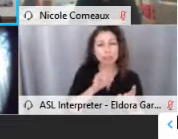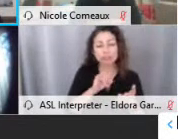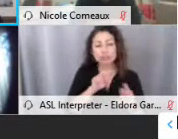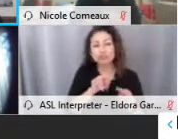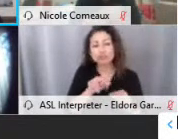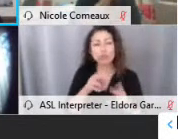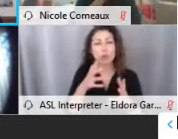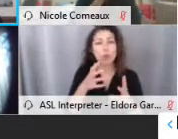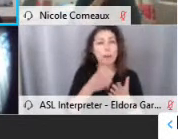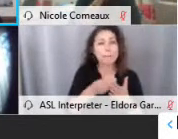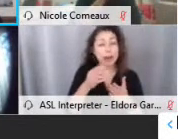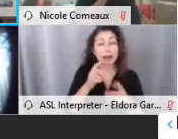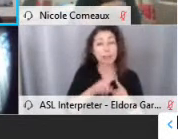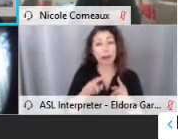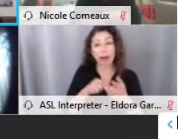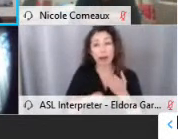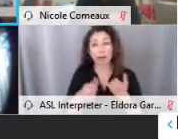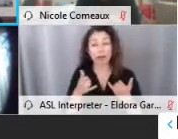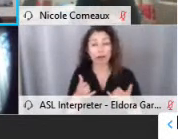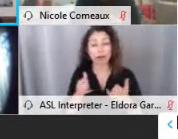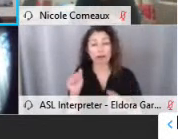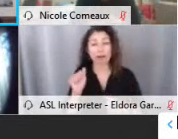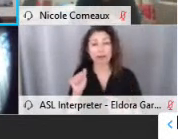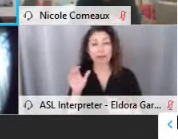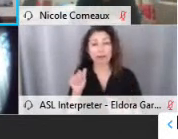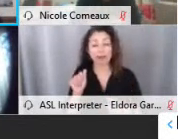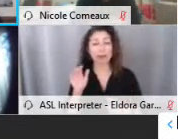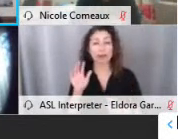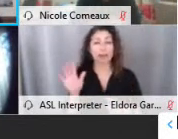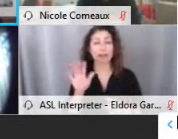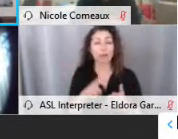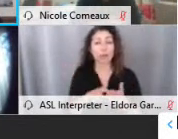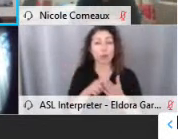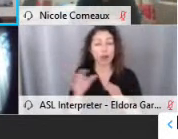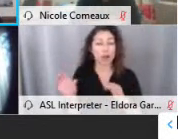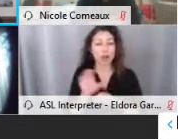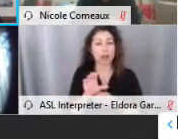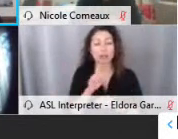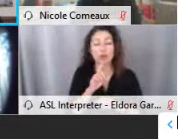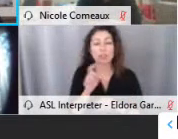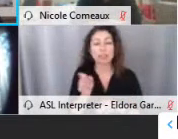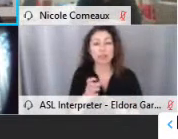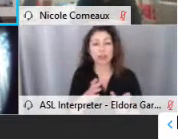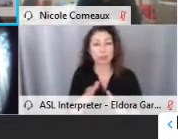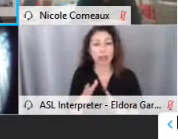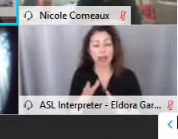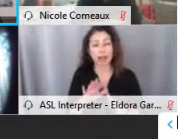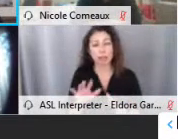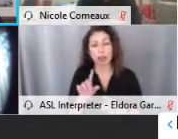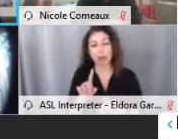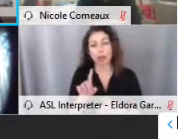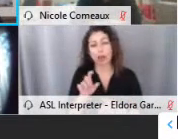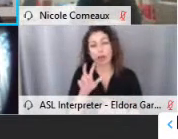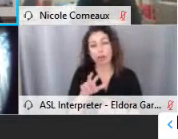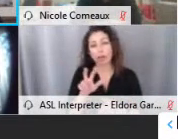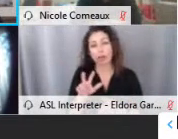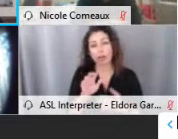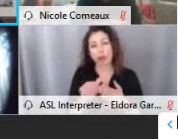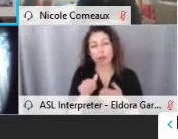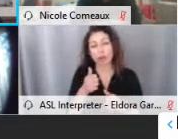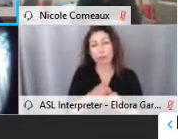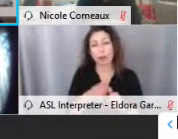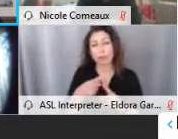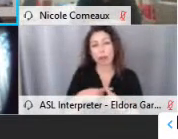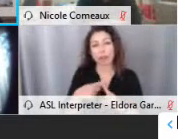but under the current ACA, their required contribution for a silver plan would be around $133 per